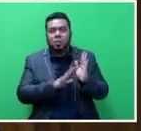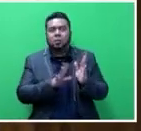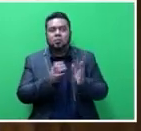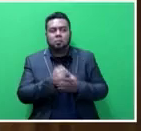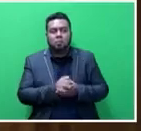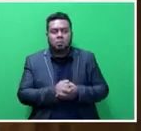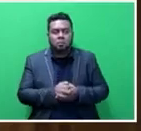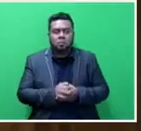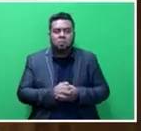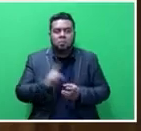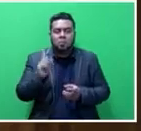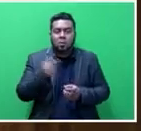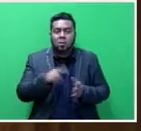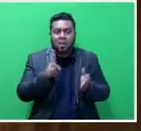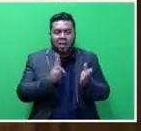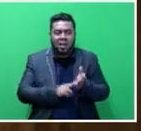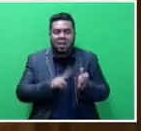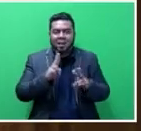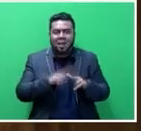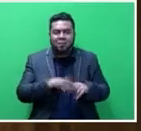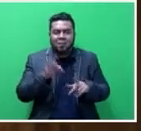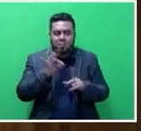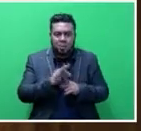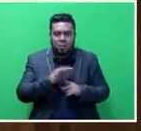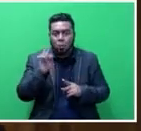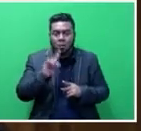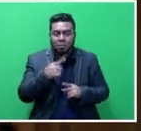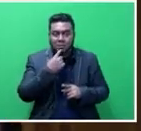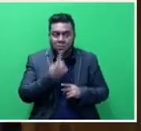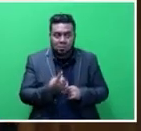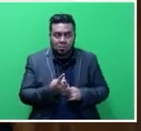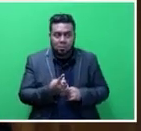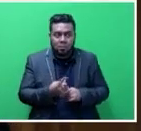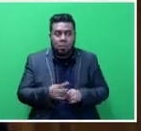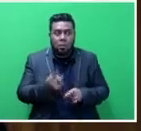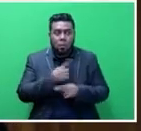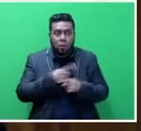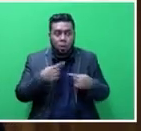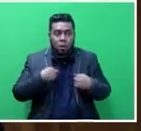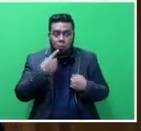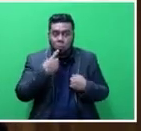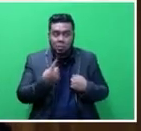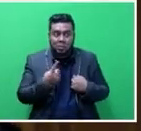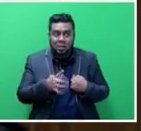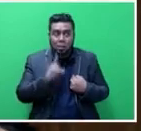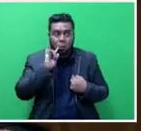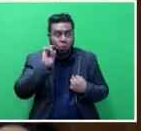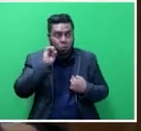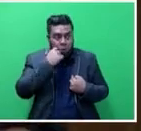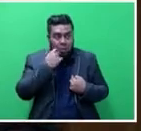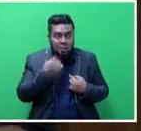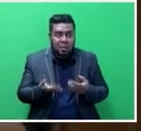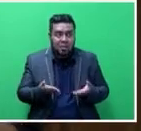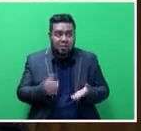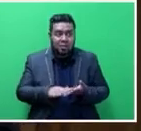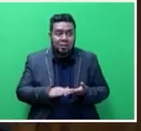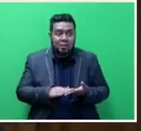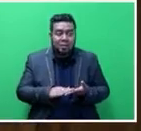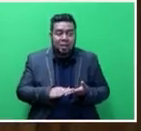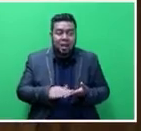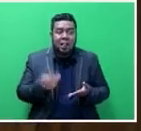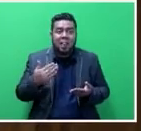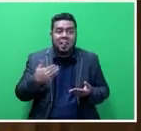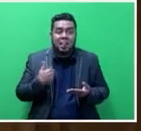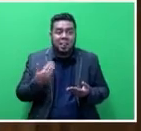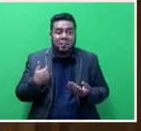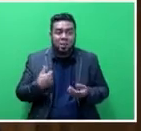repackaging of what the NFP has been saying all along. When we said we were going to introduce a decent living